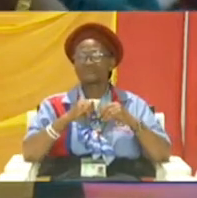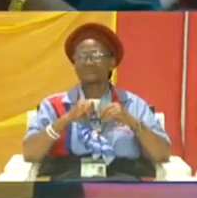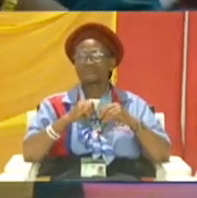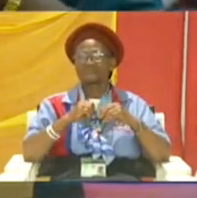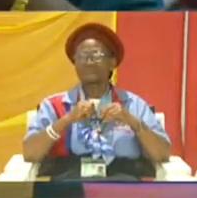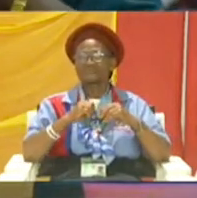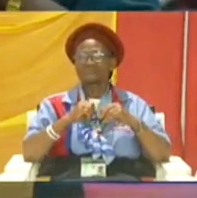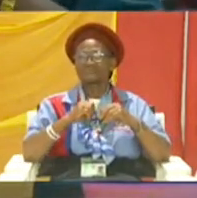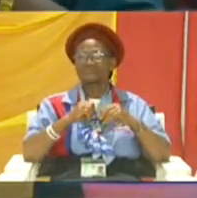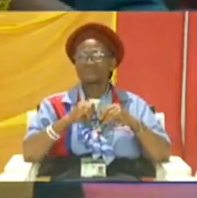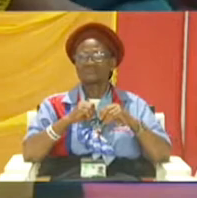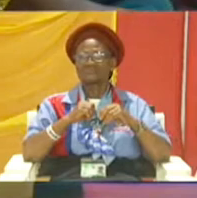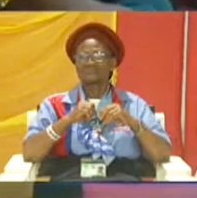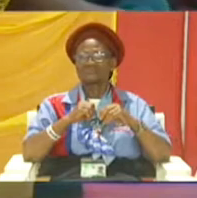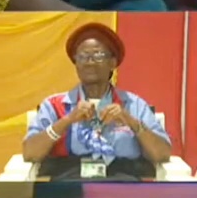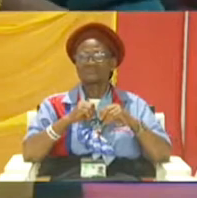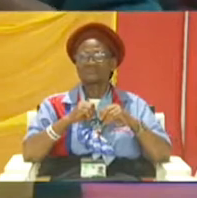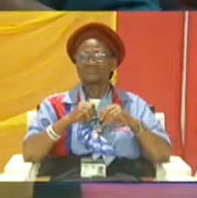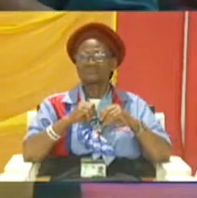emotions,